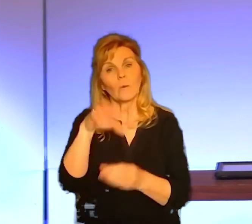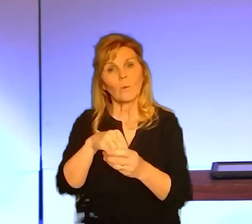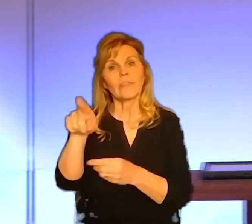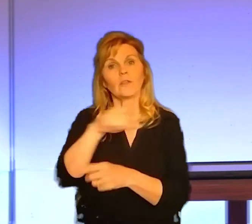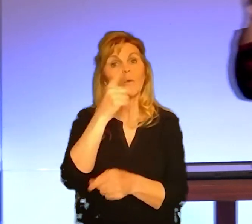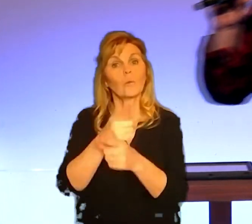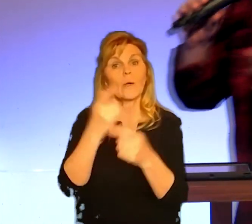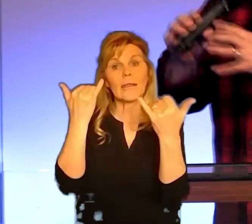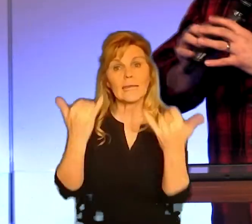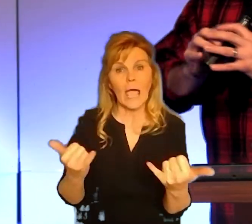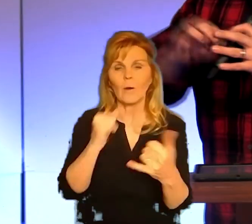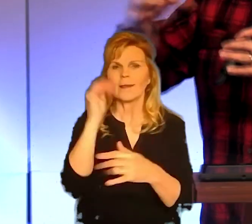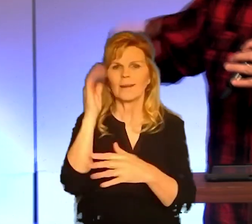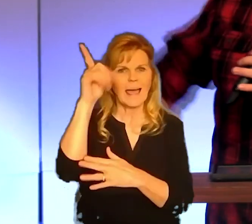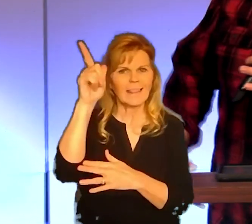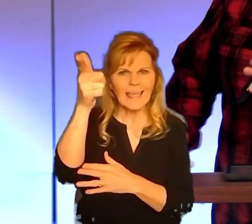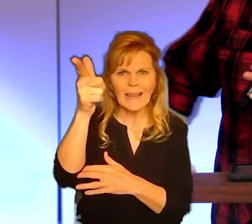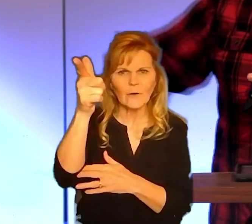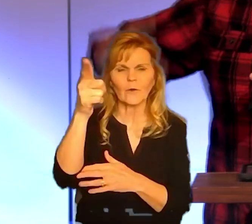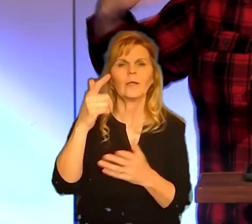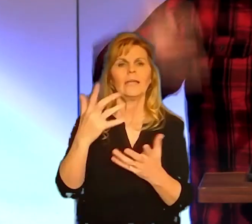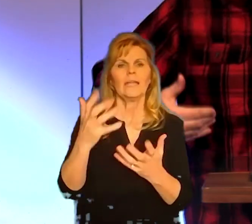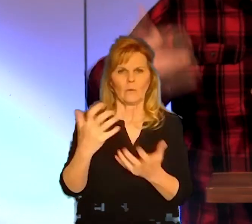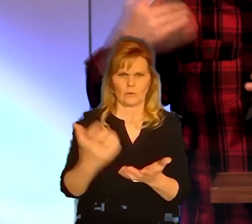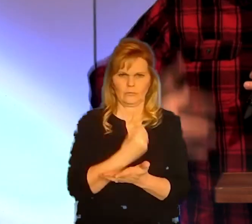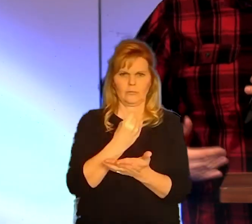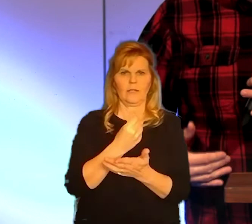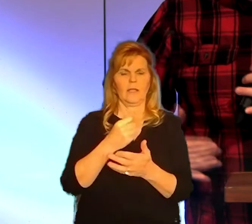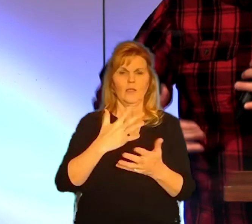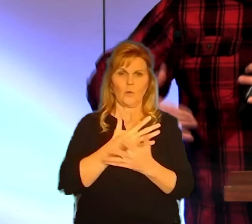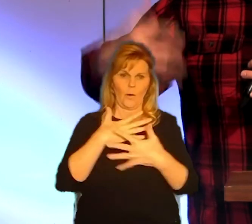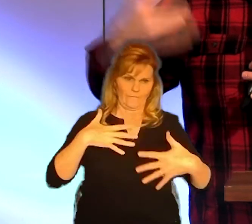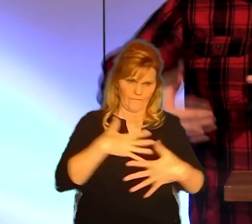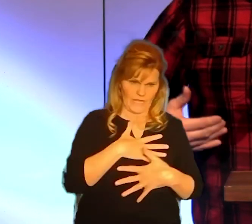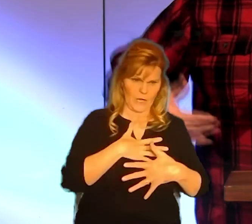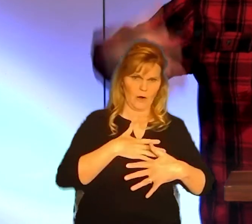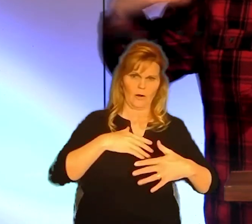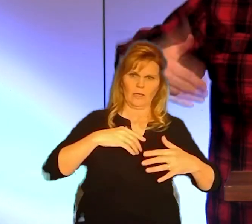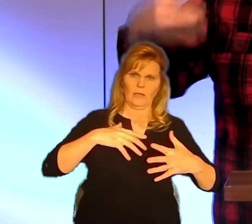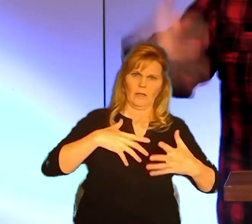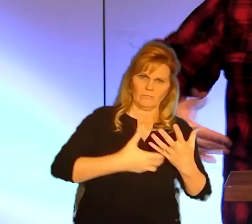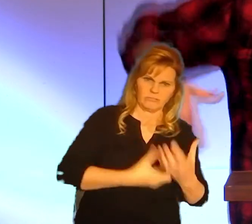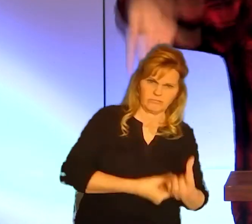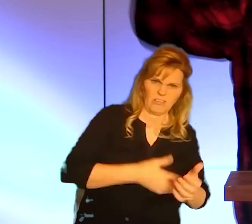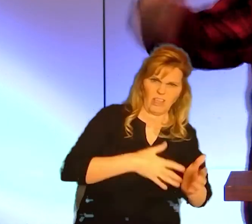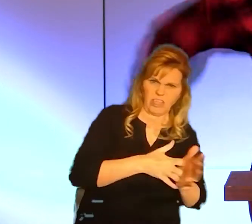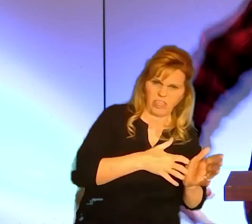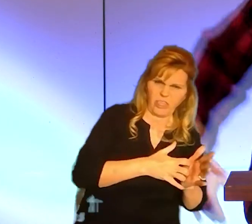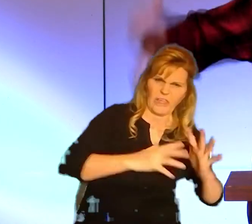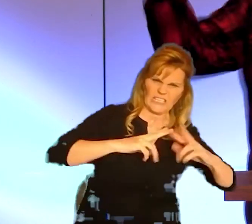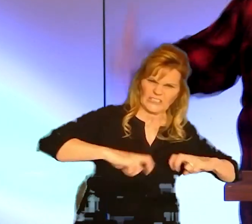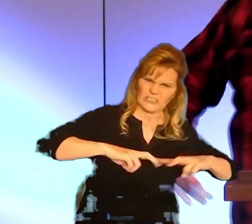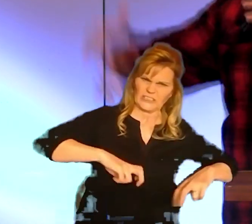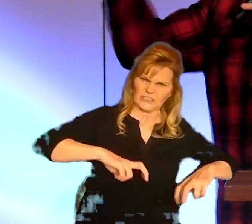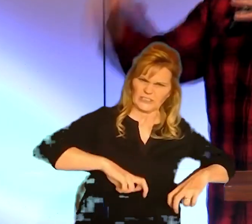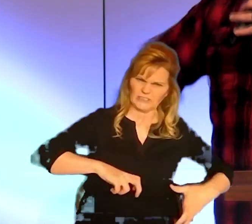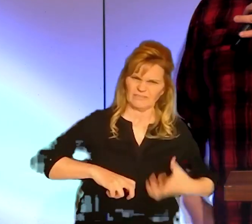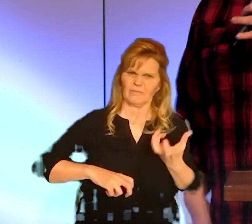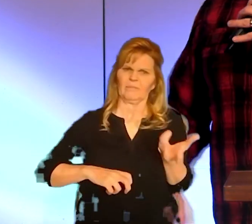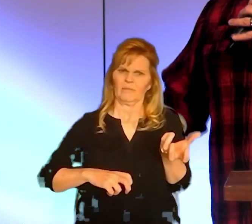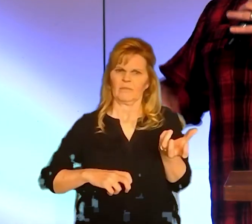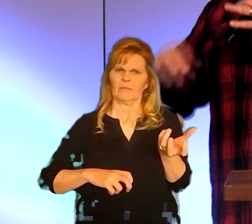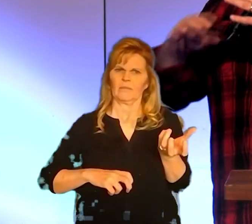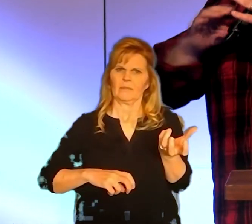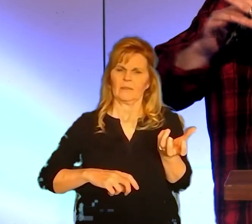season. He wants to do something in you now. He wants you to face your fears and feed your faith now. Embrace the